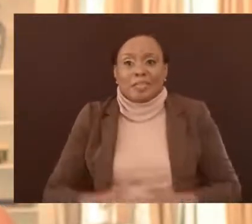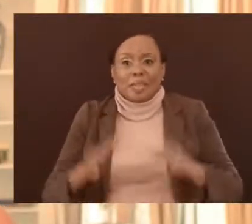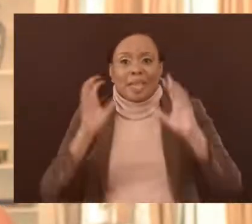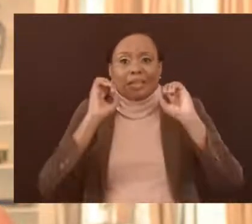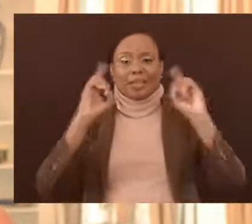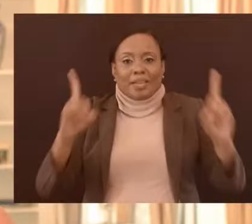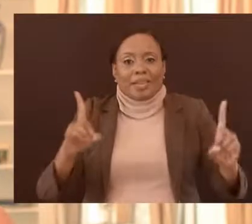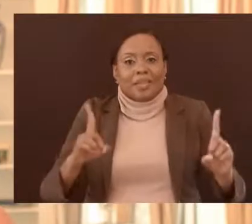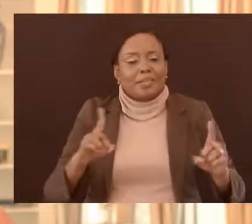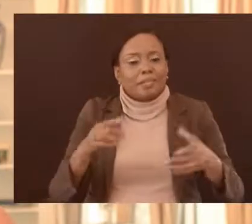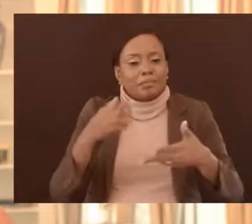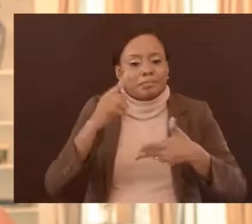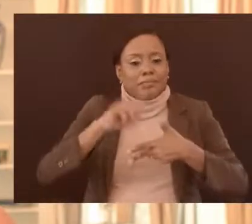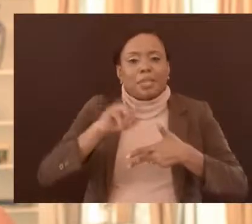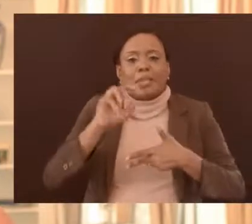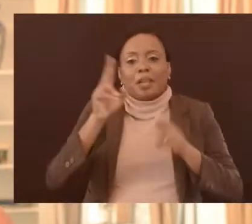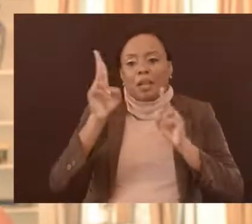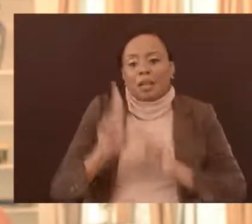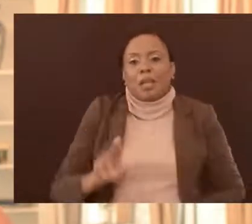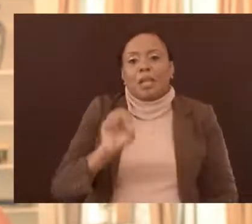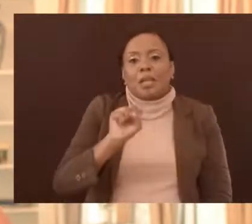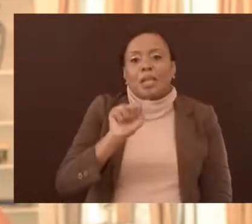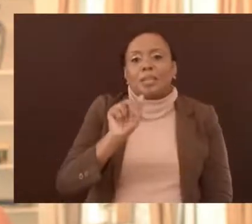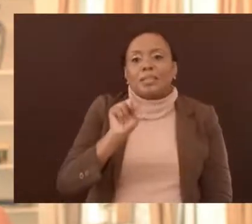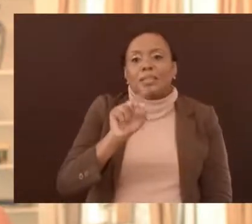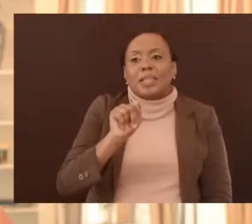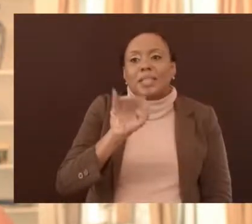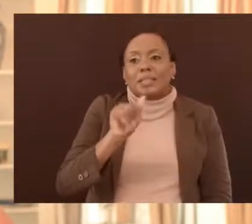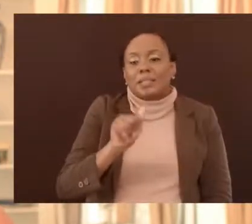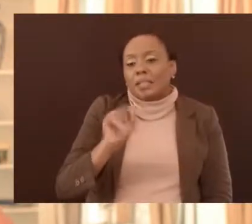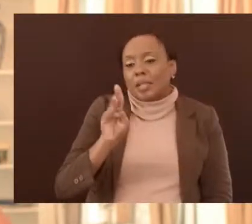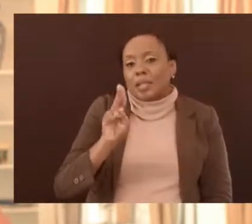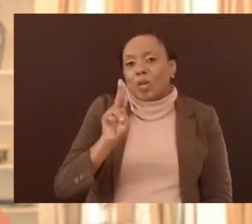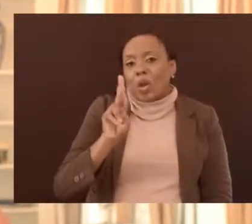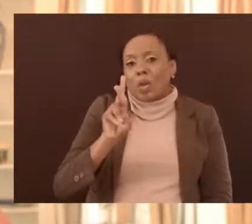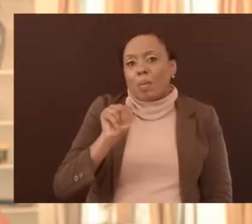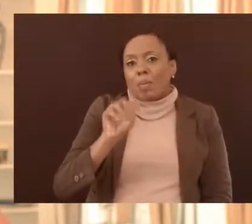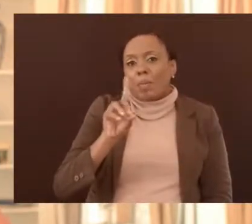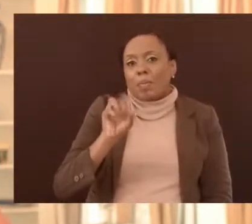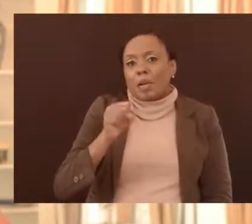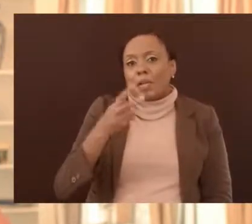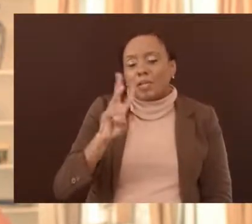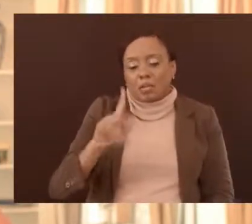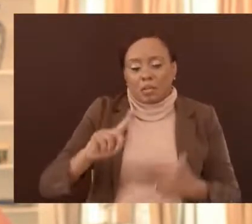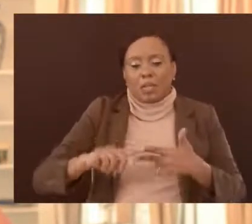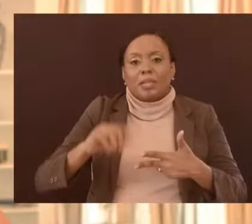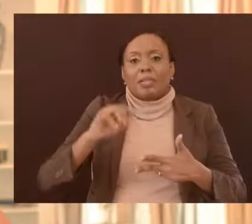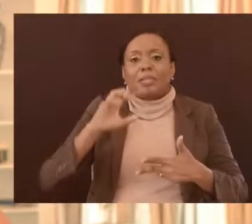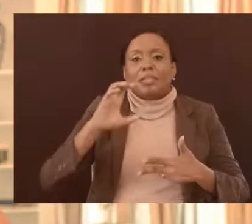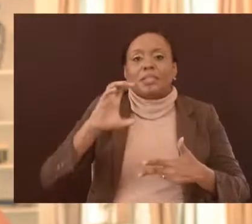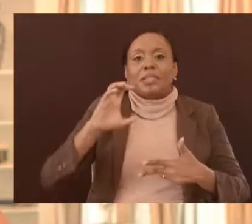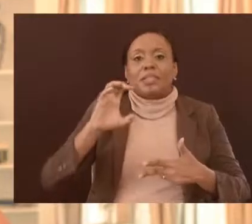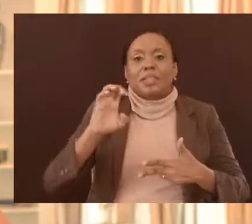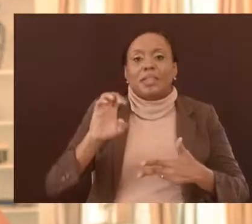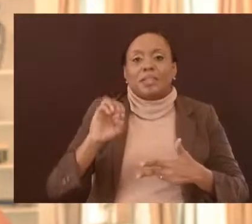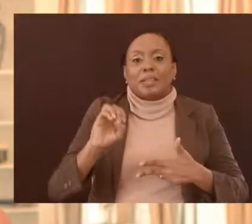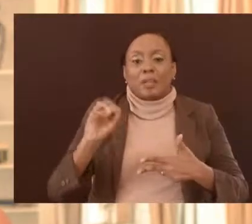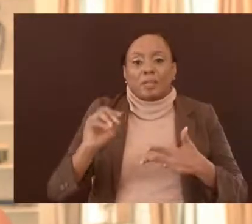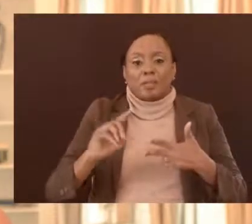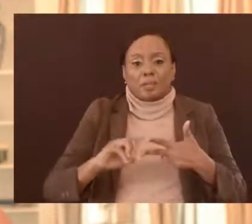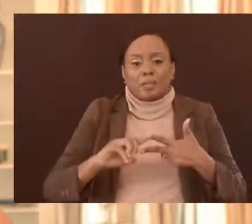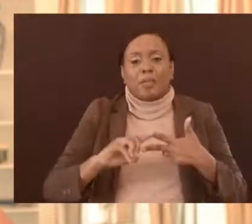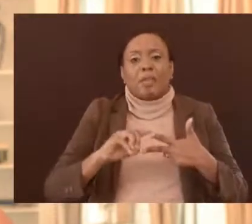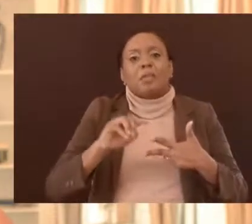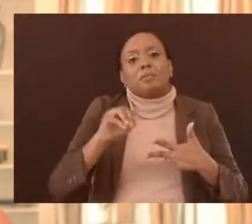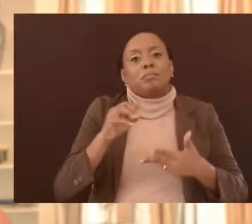Education, Technological and Vocational Training, the Honorable Santia Bradshaw. Let me also thank the Chief Education Officer, Dr. Ramona Archer Bradshaw,